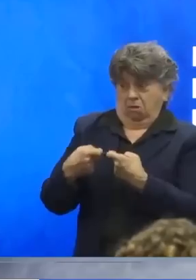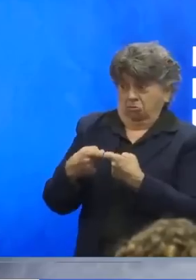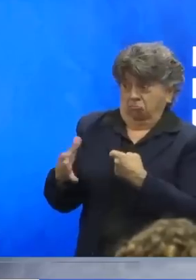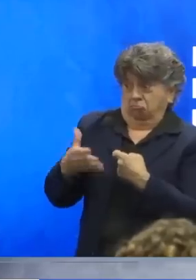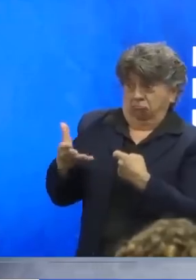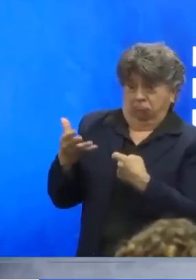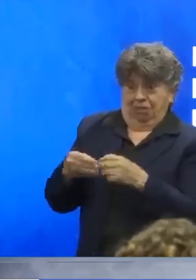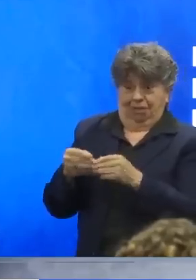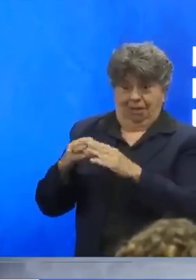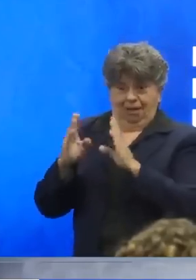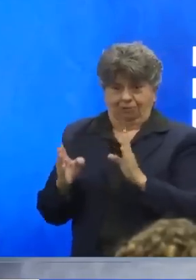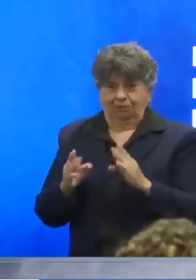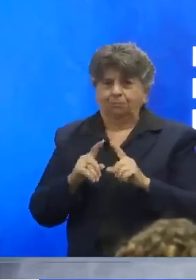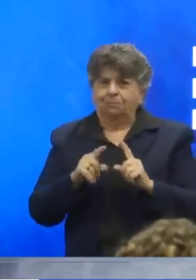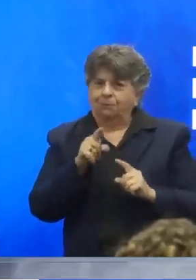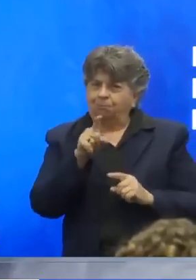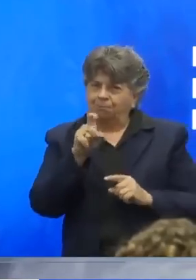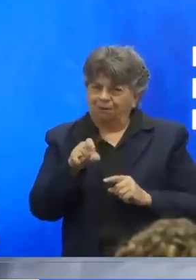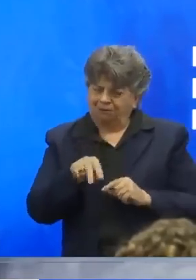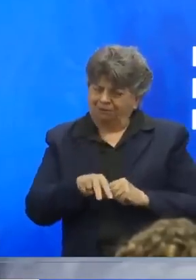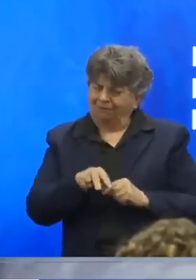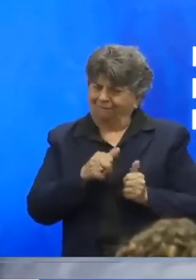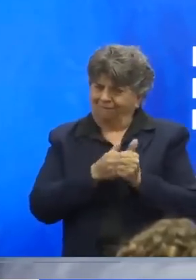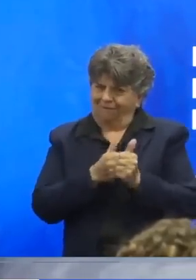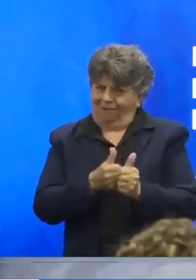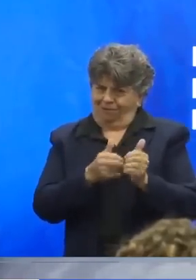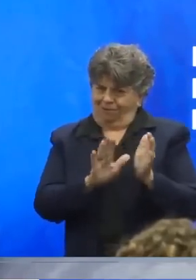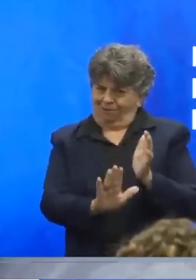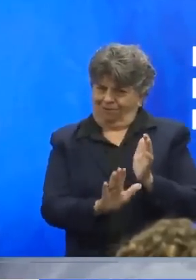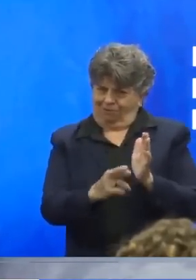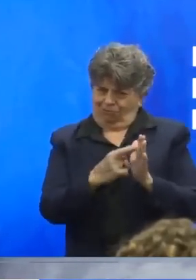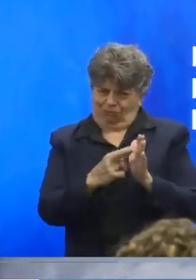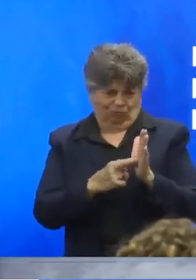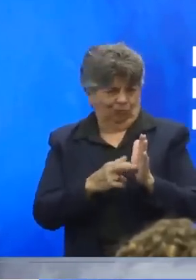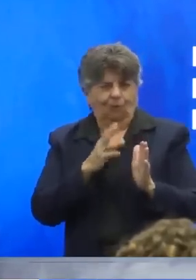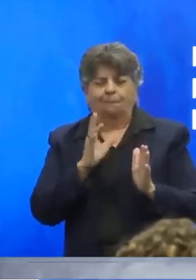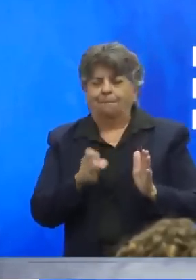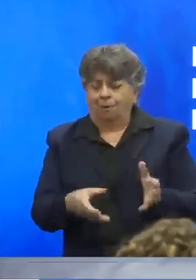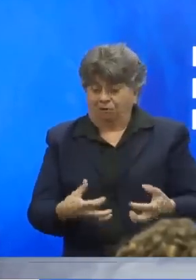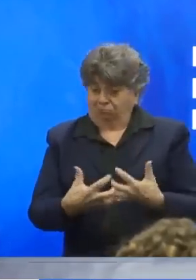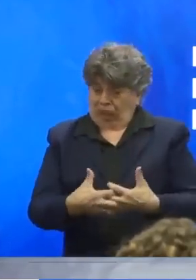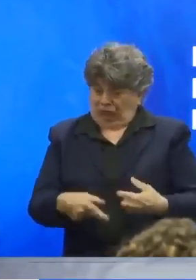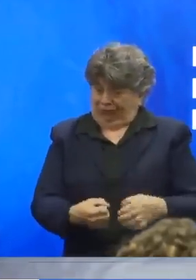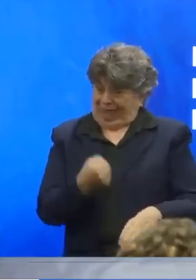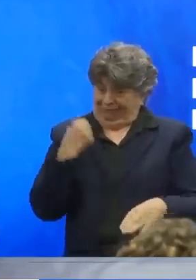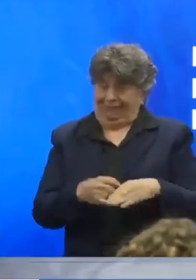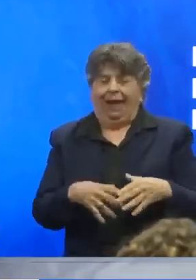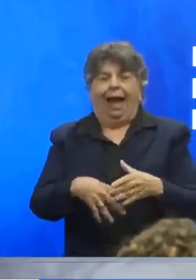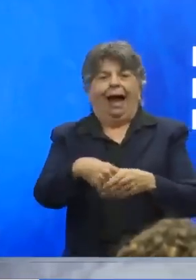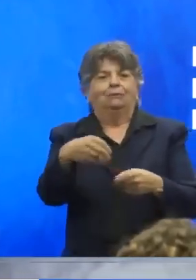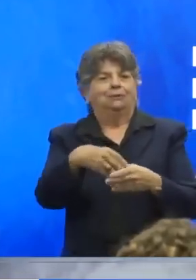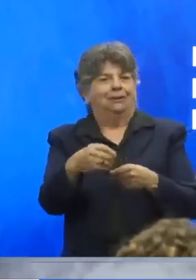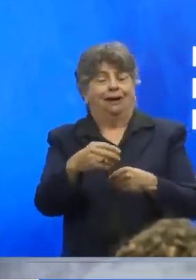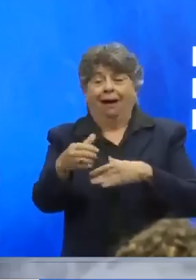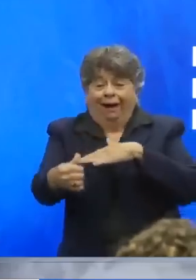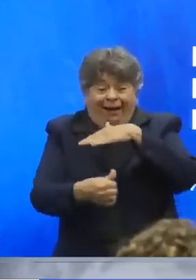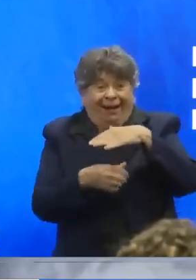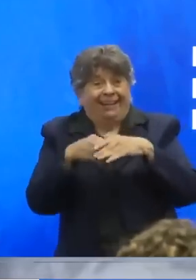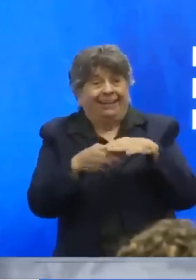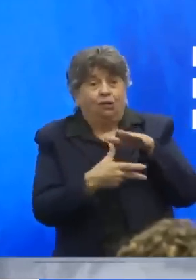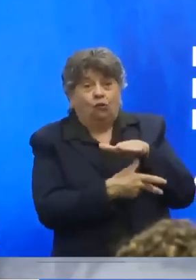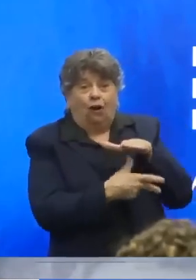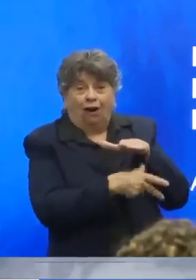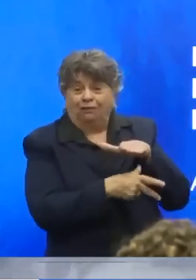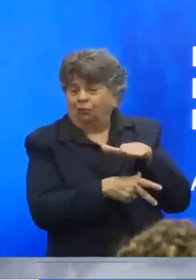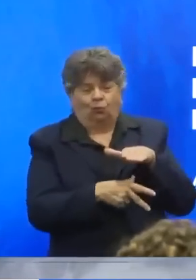got to use it properly. You have to keep it outdoors. You can't run it in your garage. You can't run it inside your house. It needs to be at